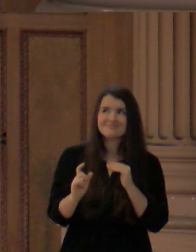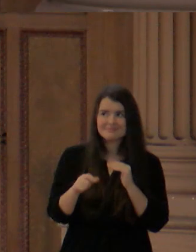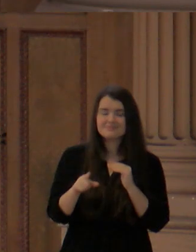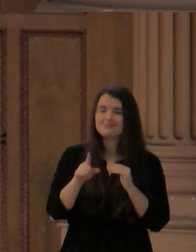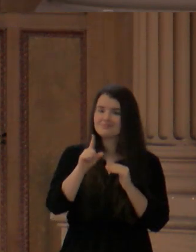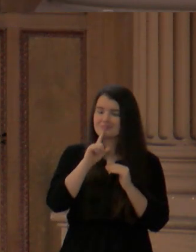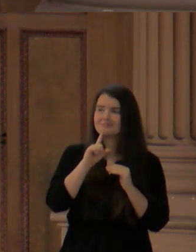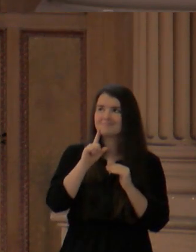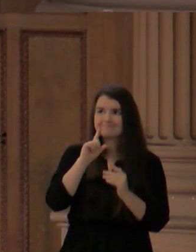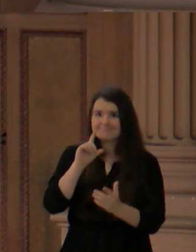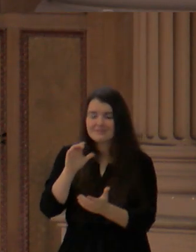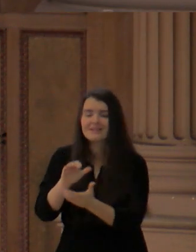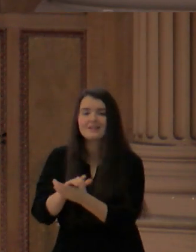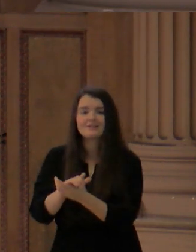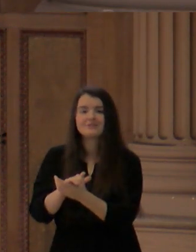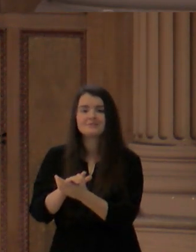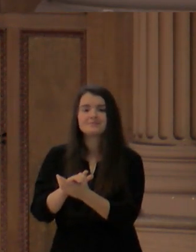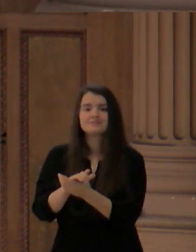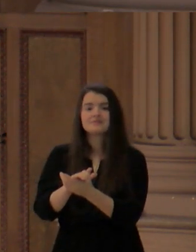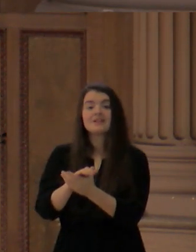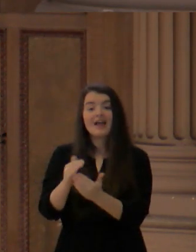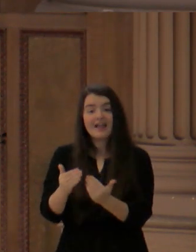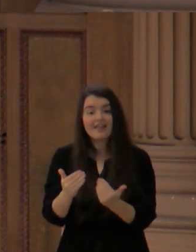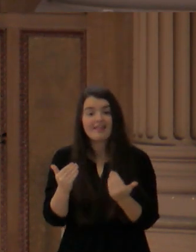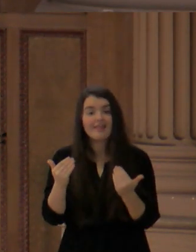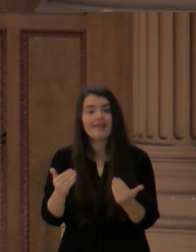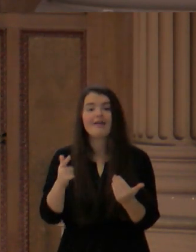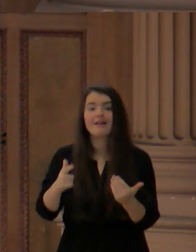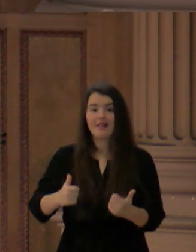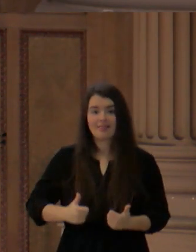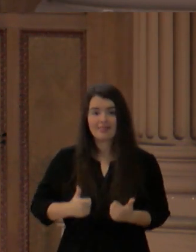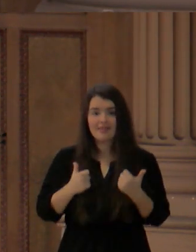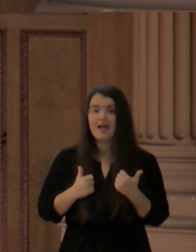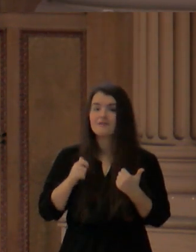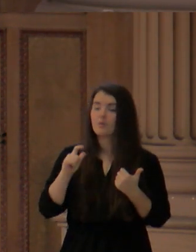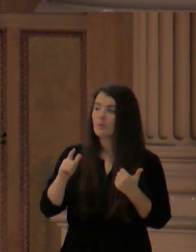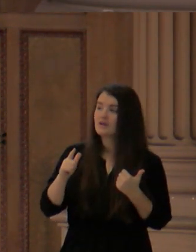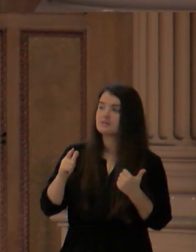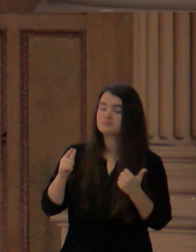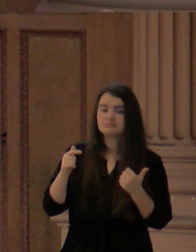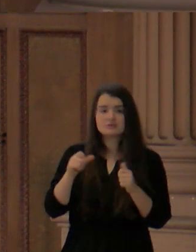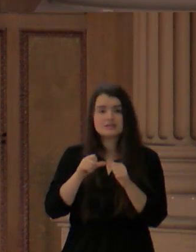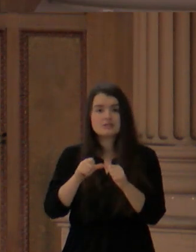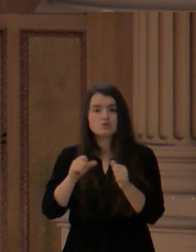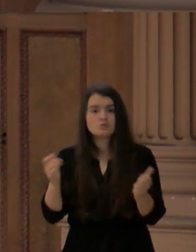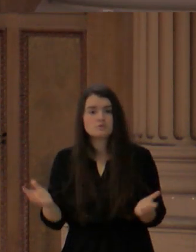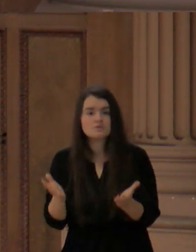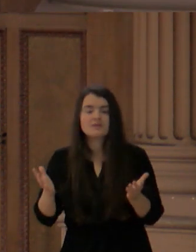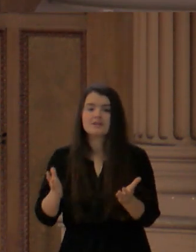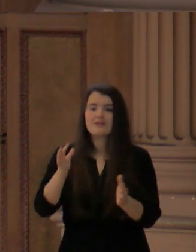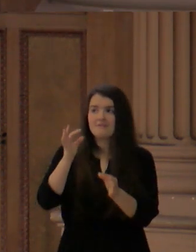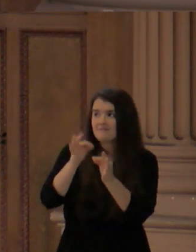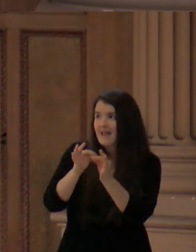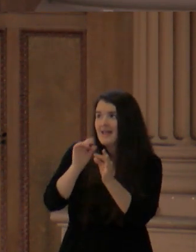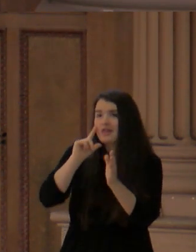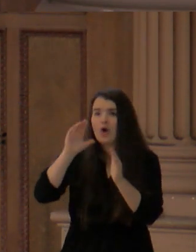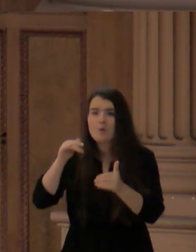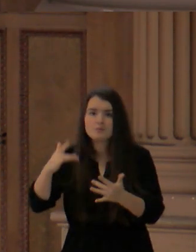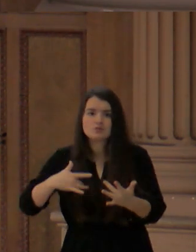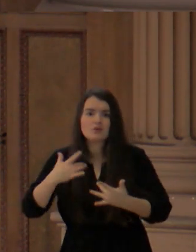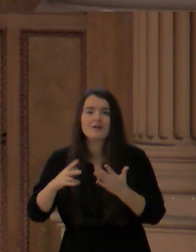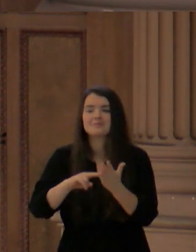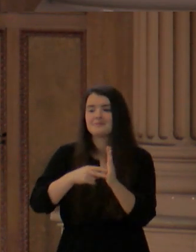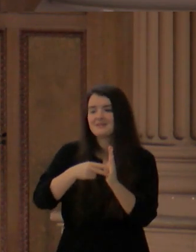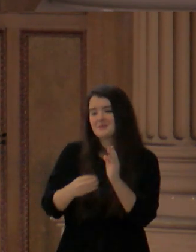feed faith and hope and joy we know how to do this I mean it's it's more Bible it's more prayer it's less Instagram and less